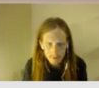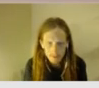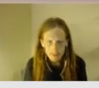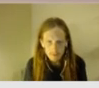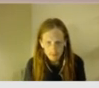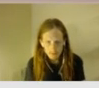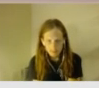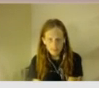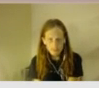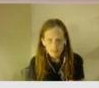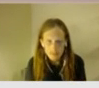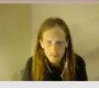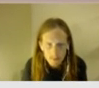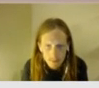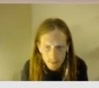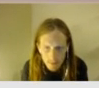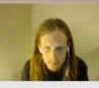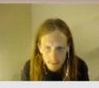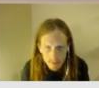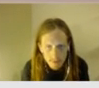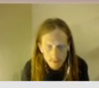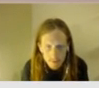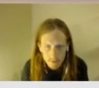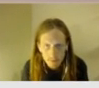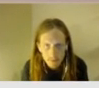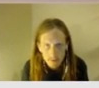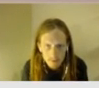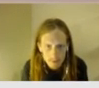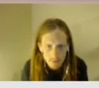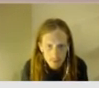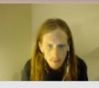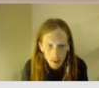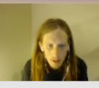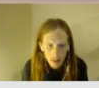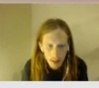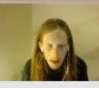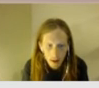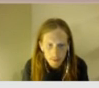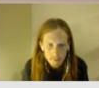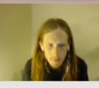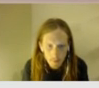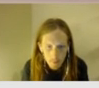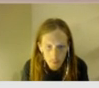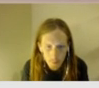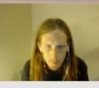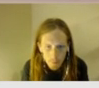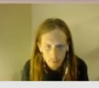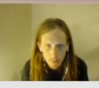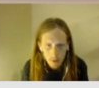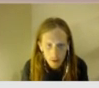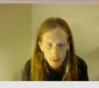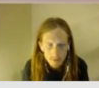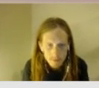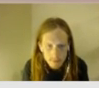large immigrant community in Houston. And so I imagine that does exist here. So I need to